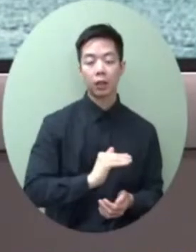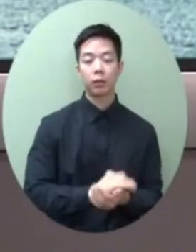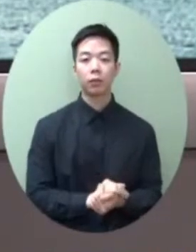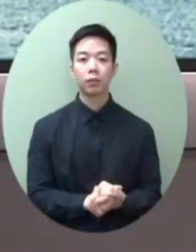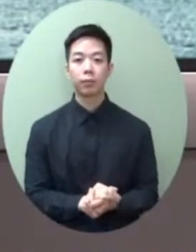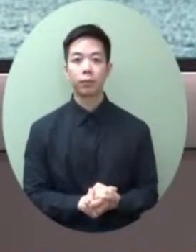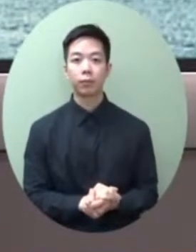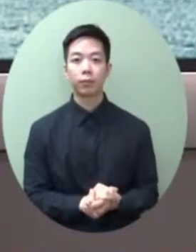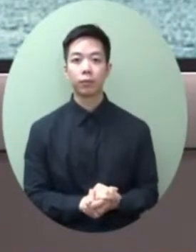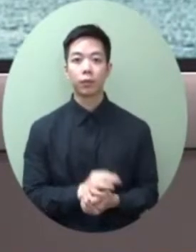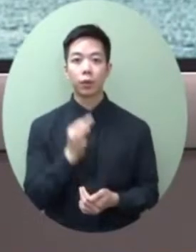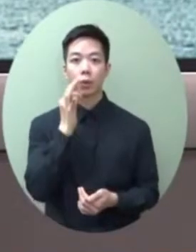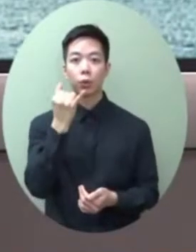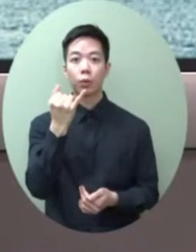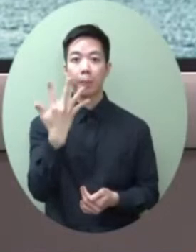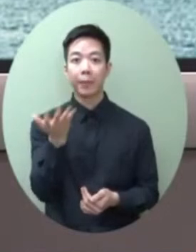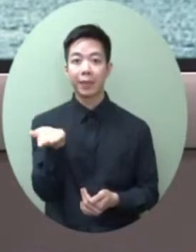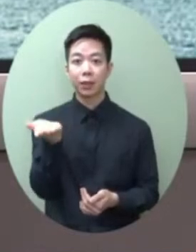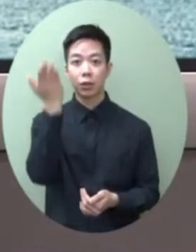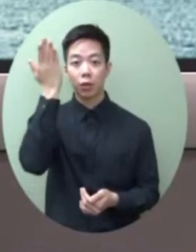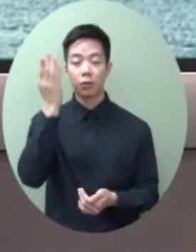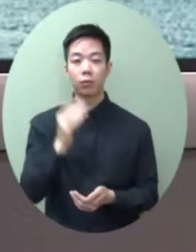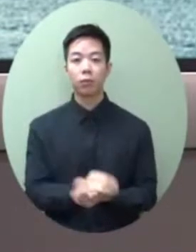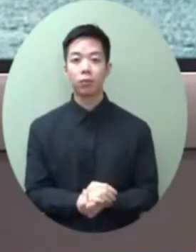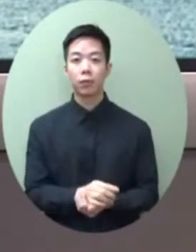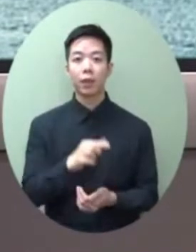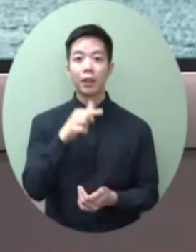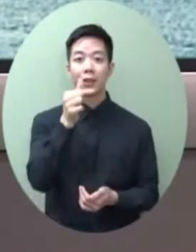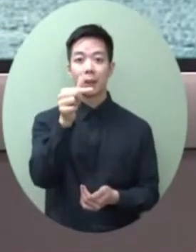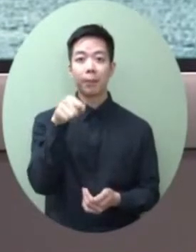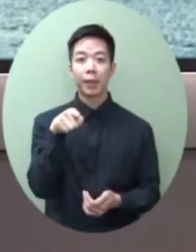than 18. And those 65 and above,